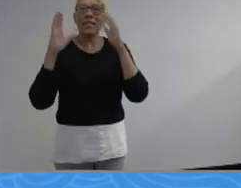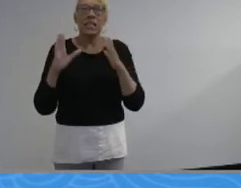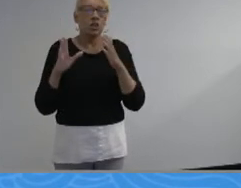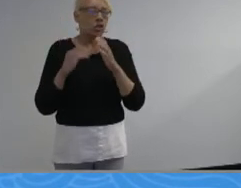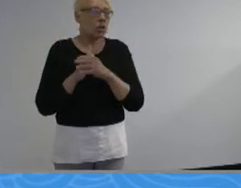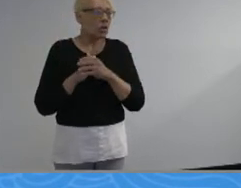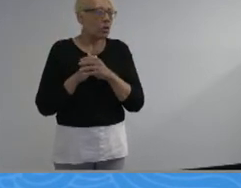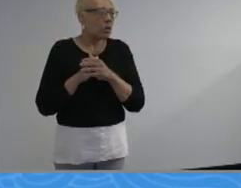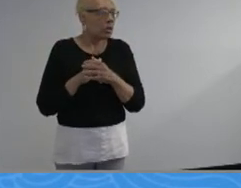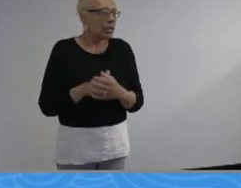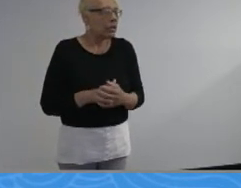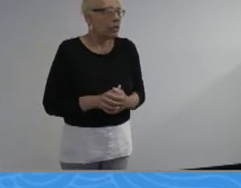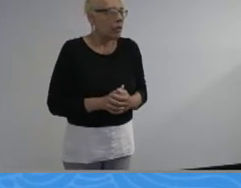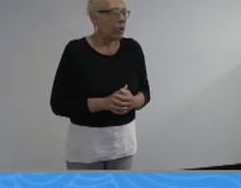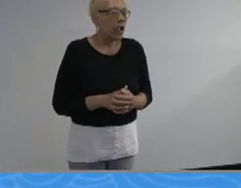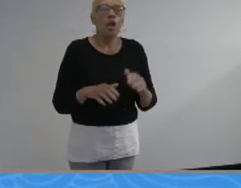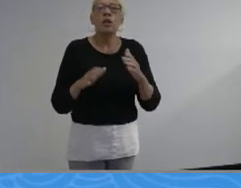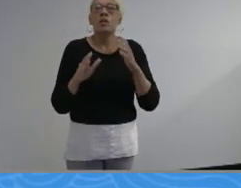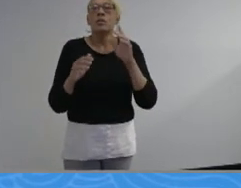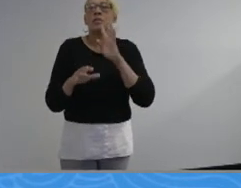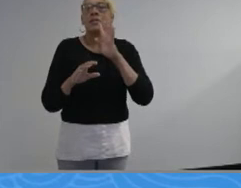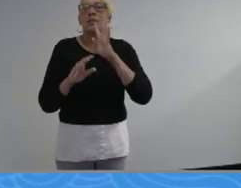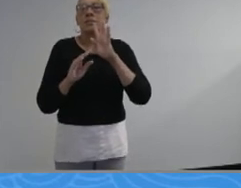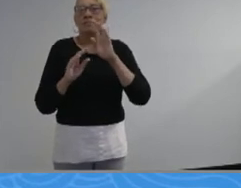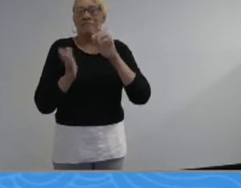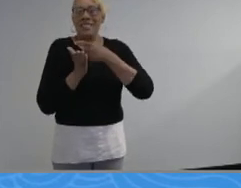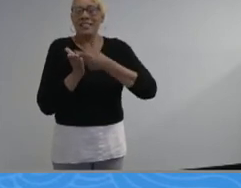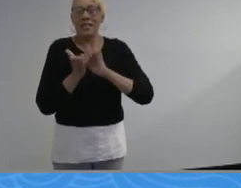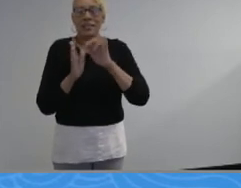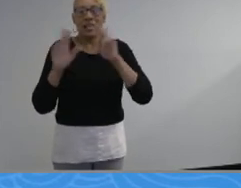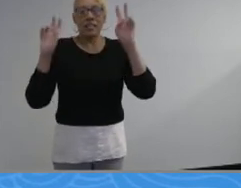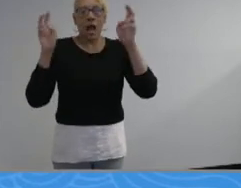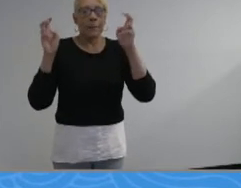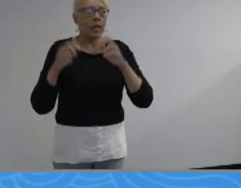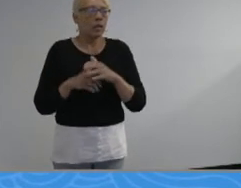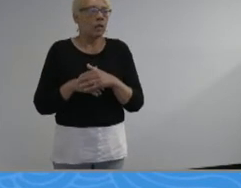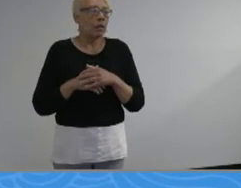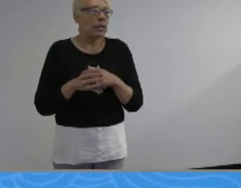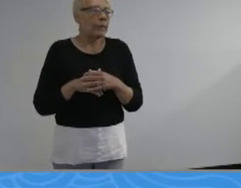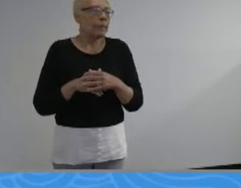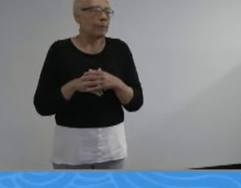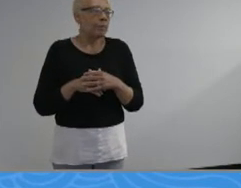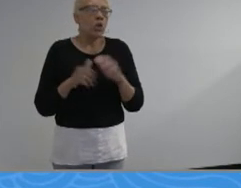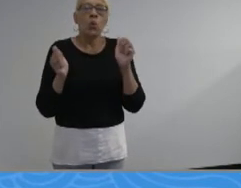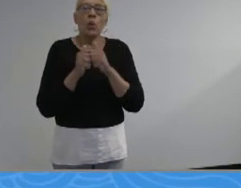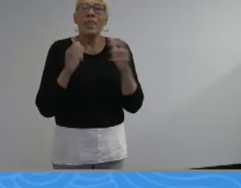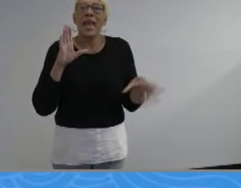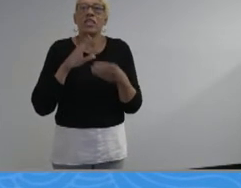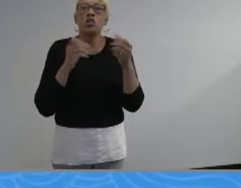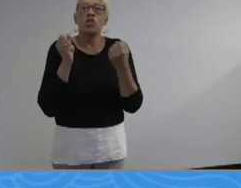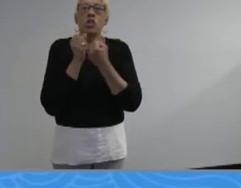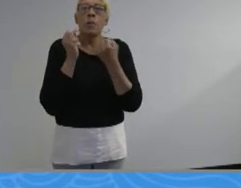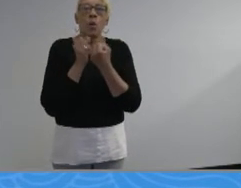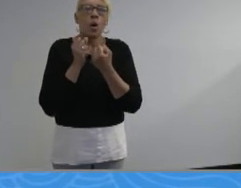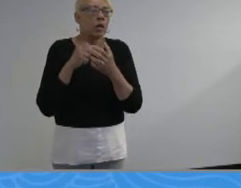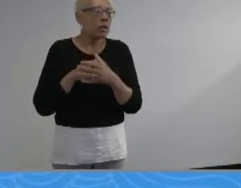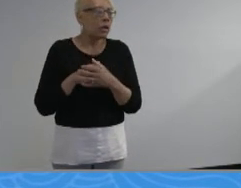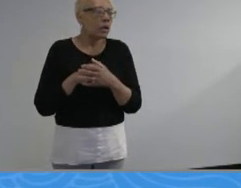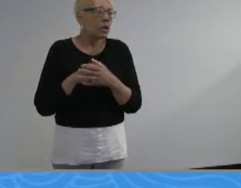top topic. With the additional support ahead instead of after